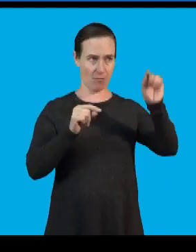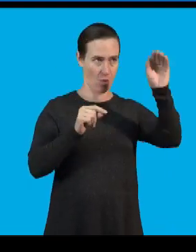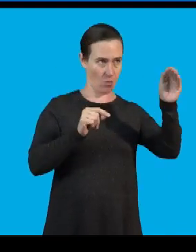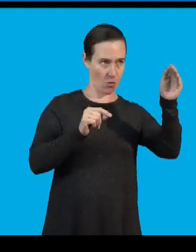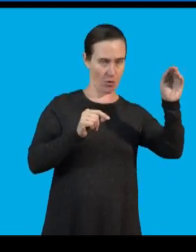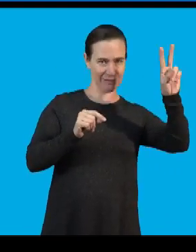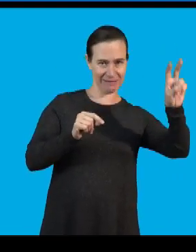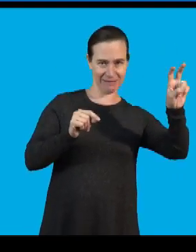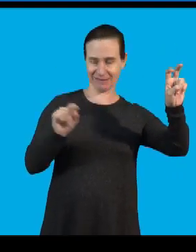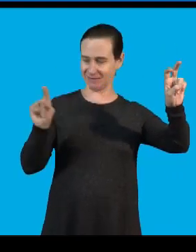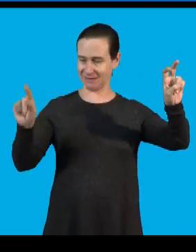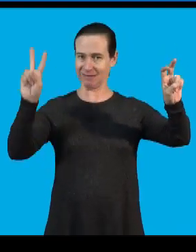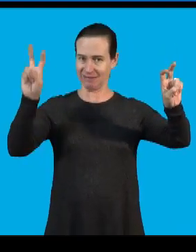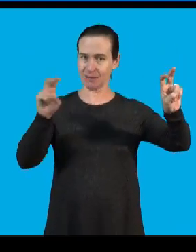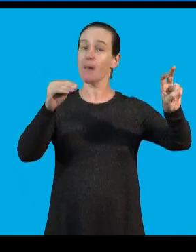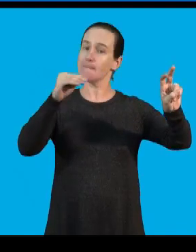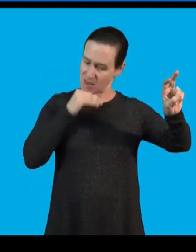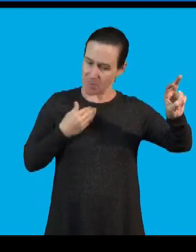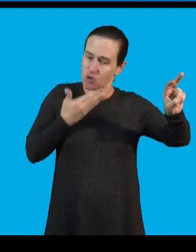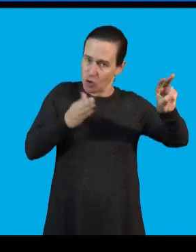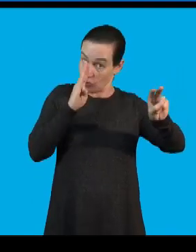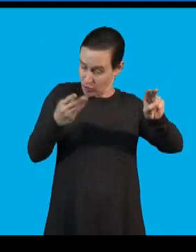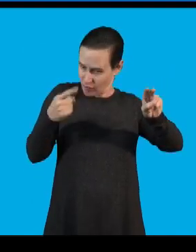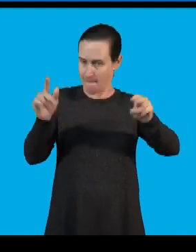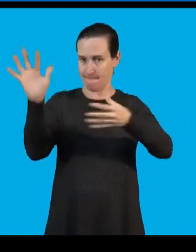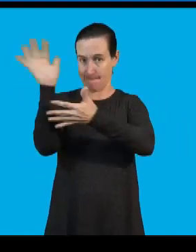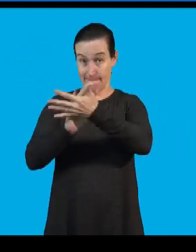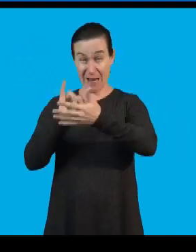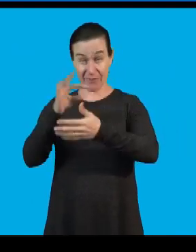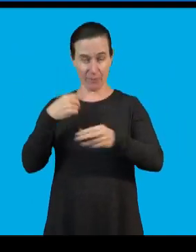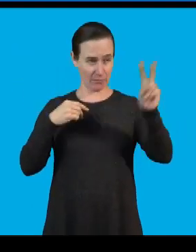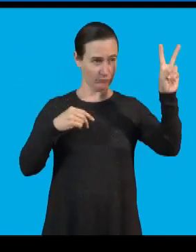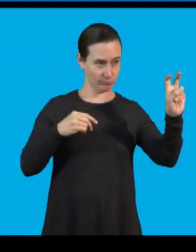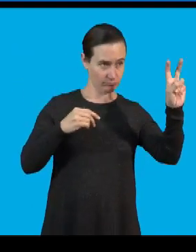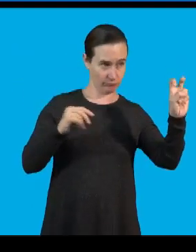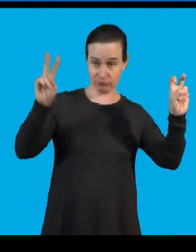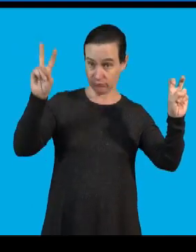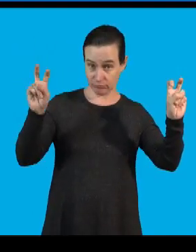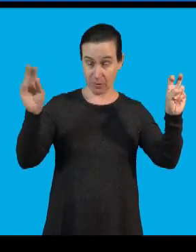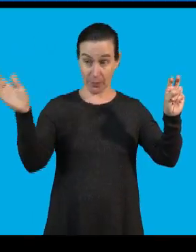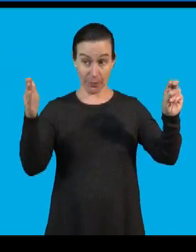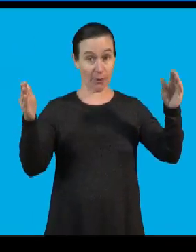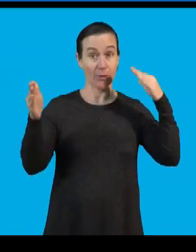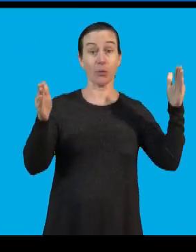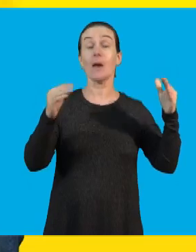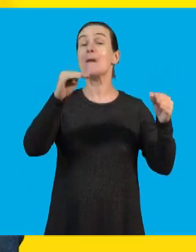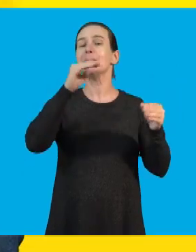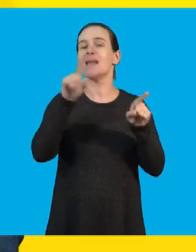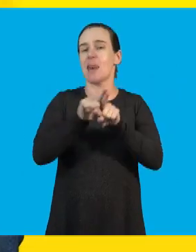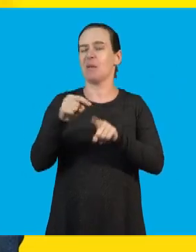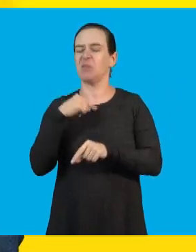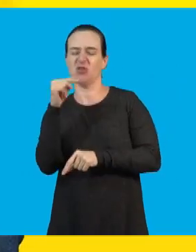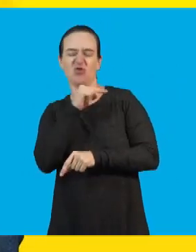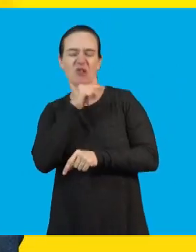that you've lifted it from the text, all right? Remember, without the quotation marks, all right, it's going